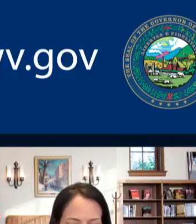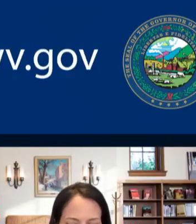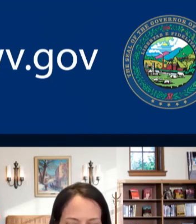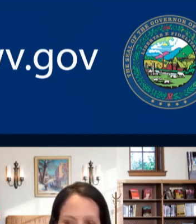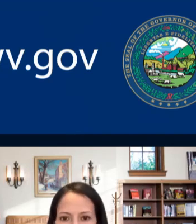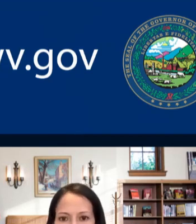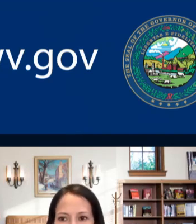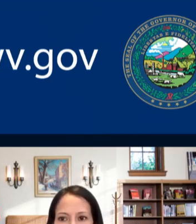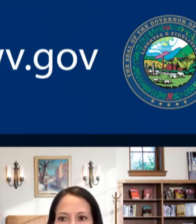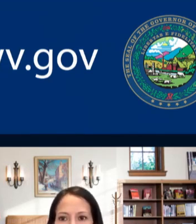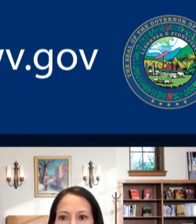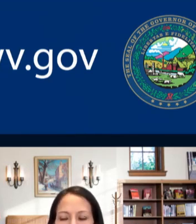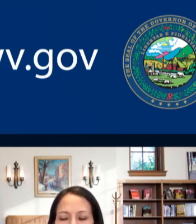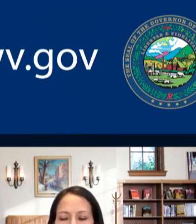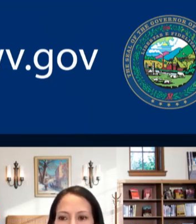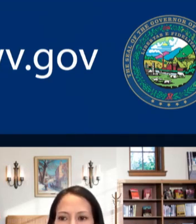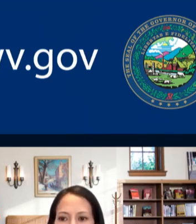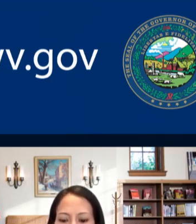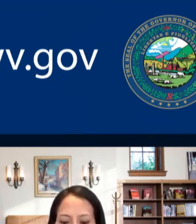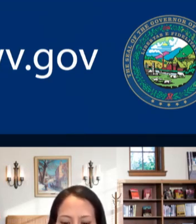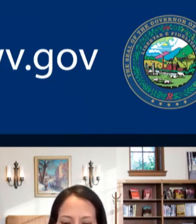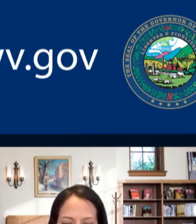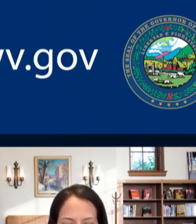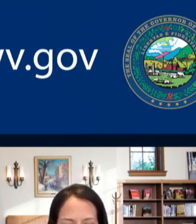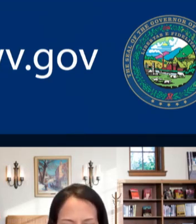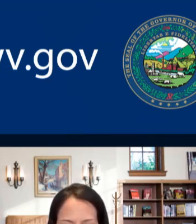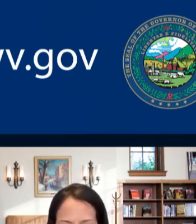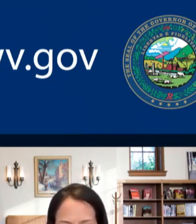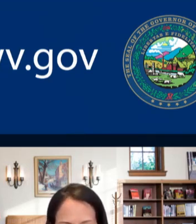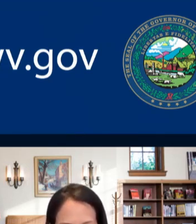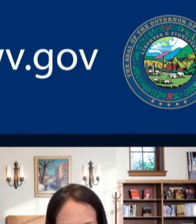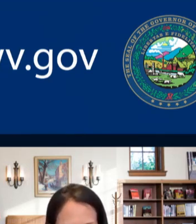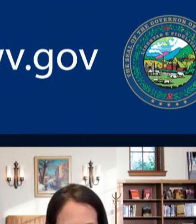All right. Thank you, Kim. Governor, back to you.